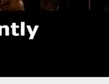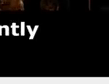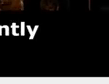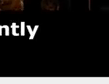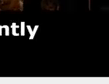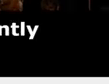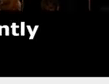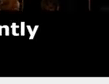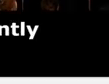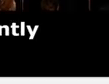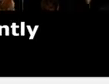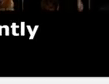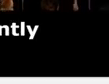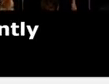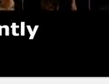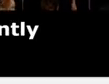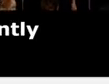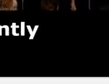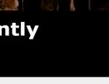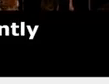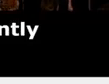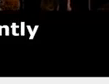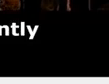light what so